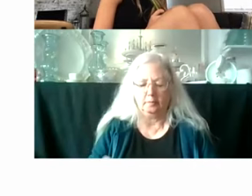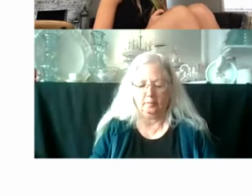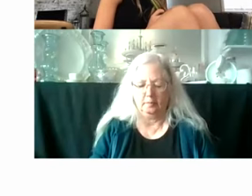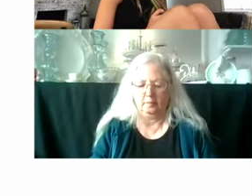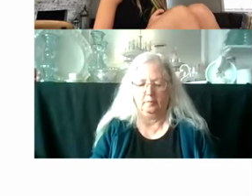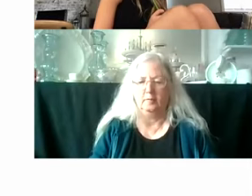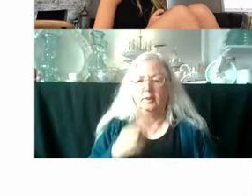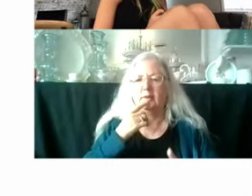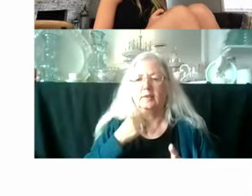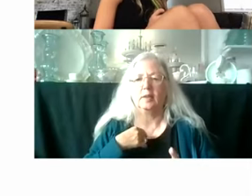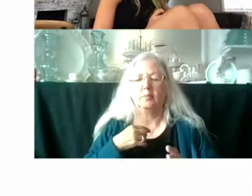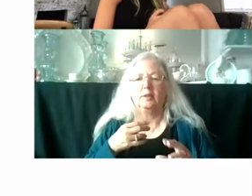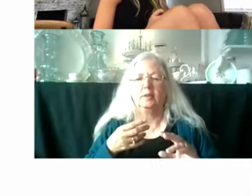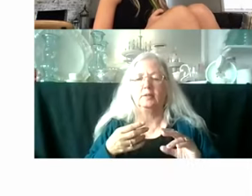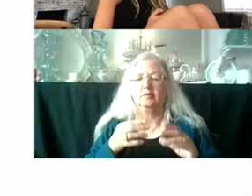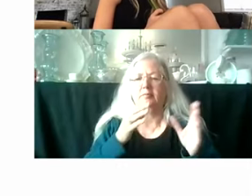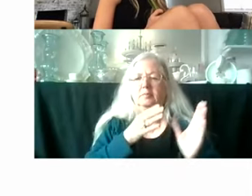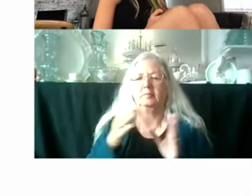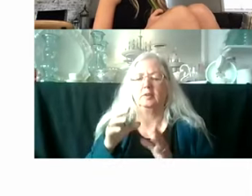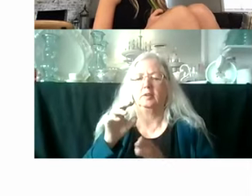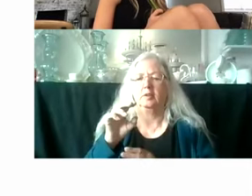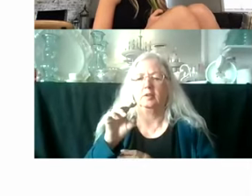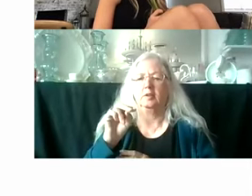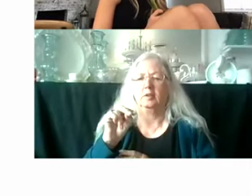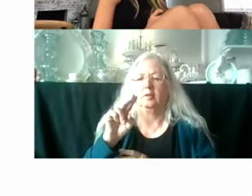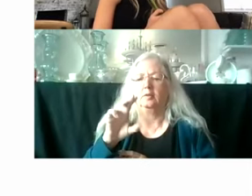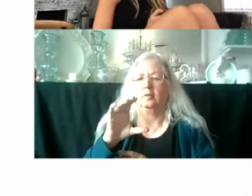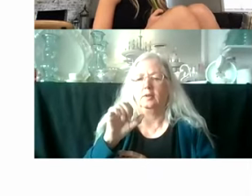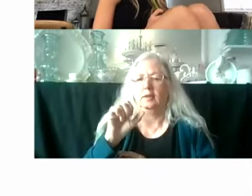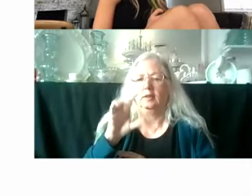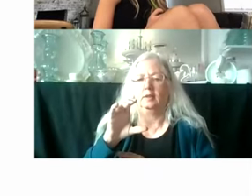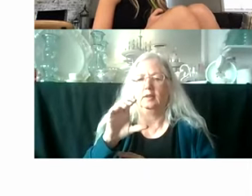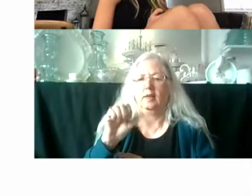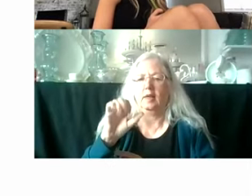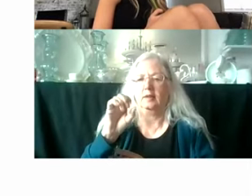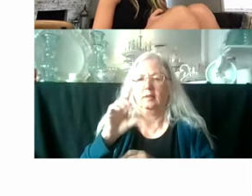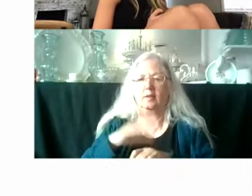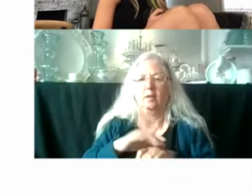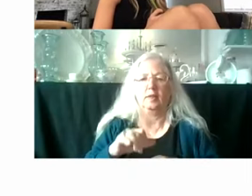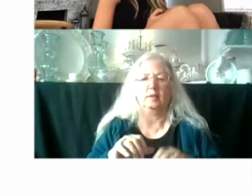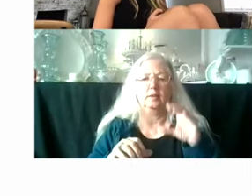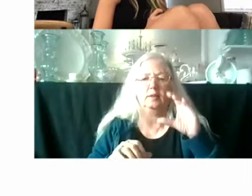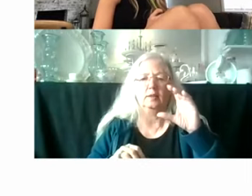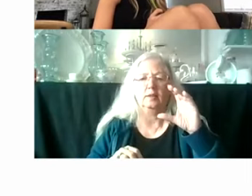Give me the sequence of nucleic acids that would be on this complementary strand. C, T, T,